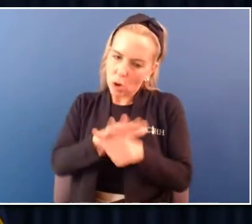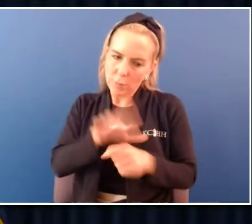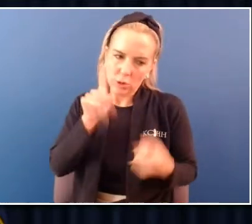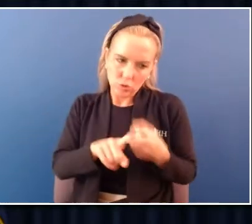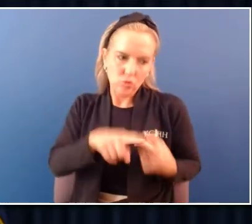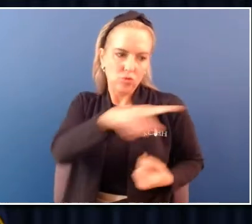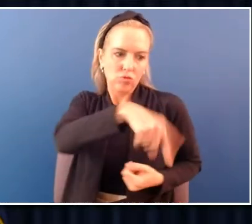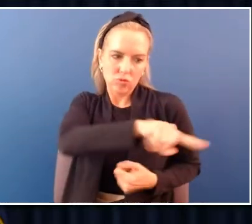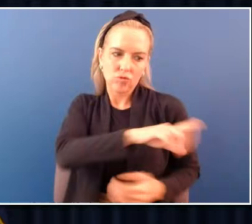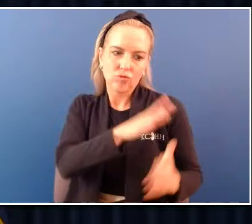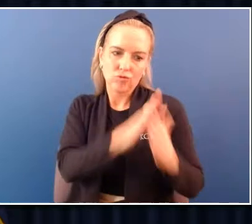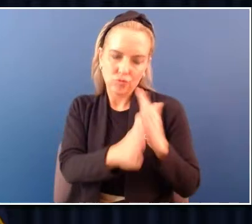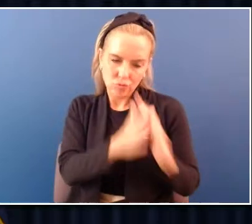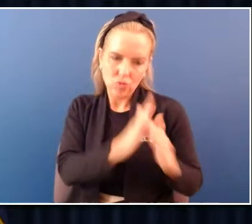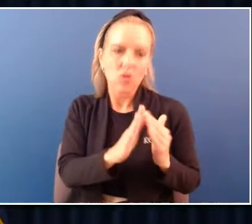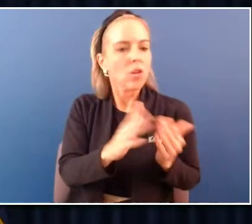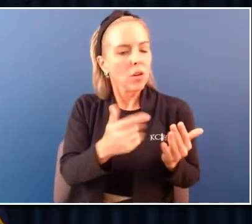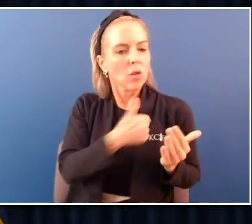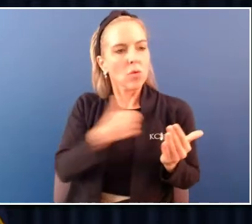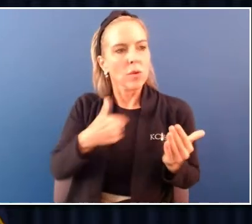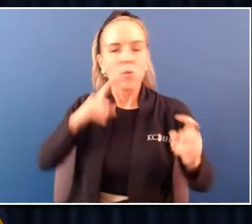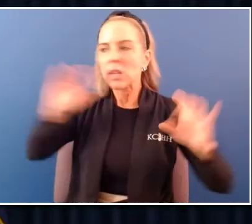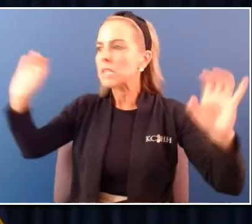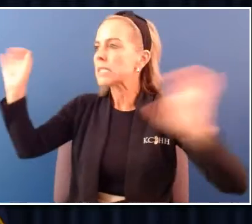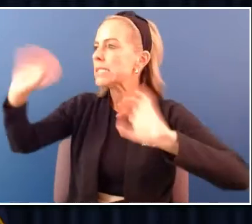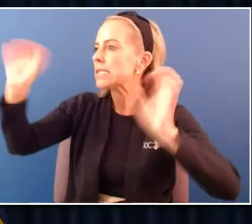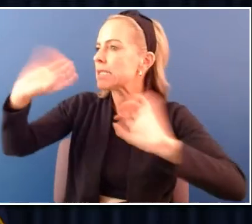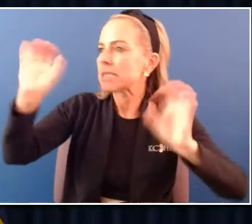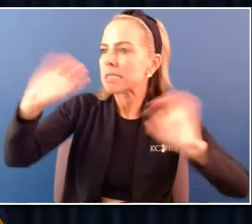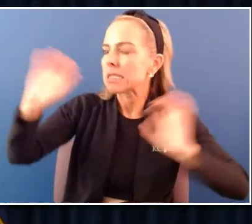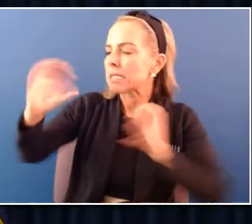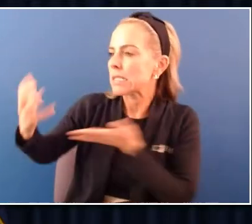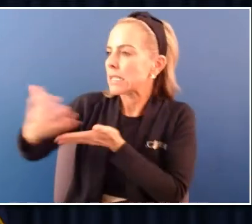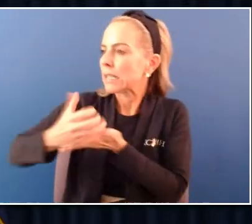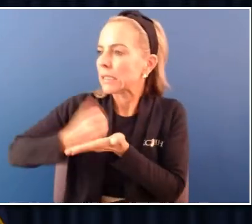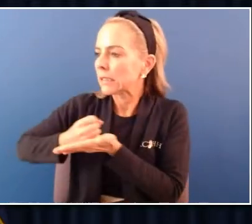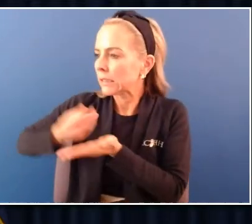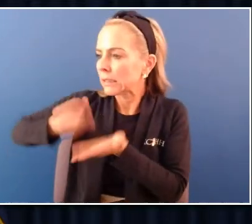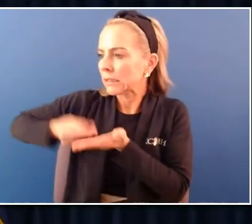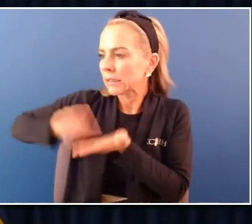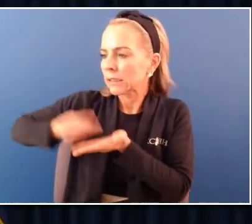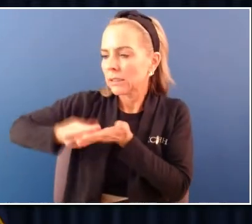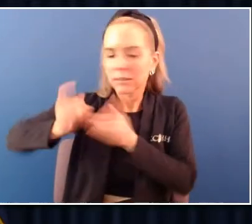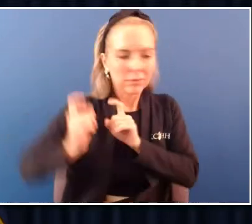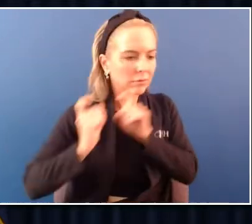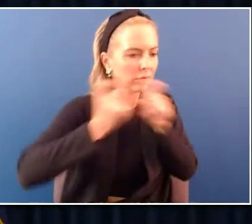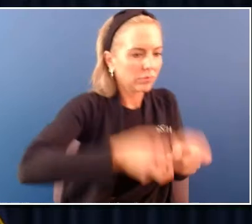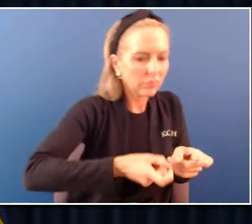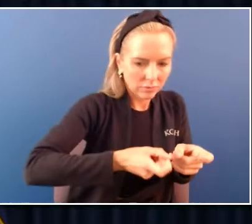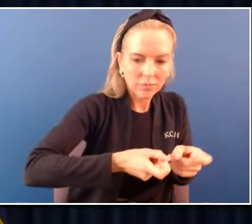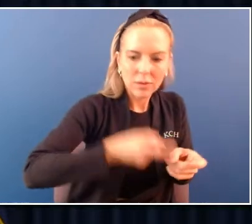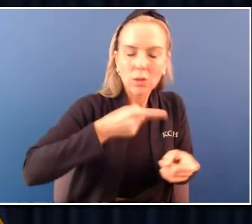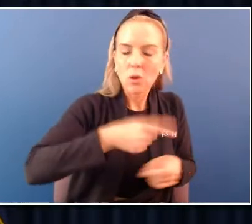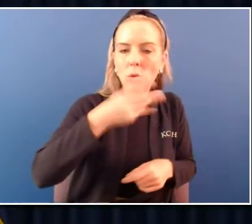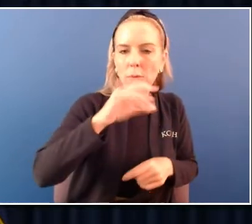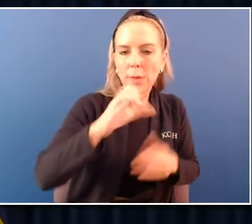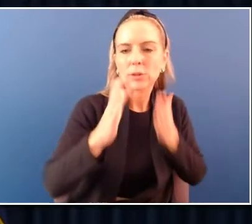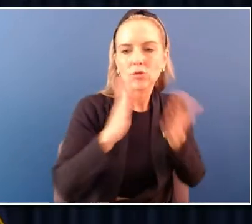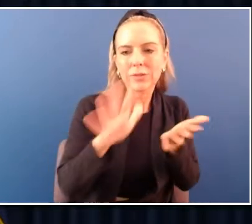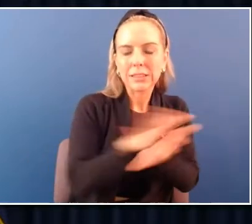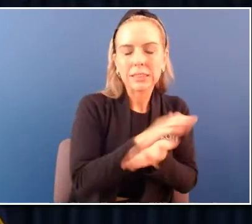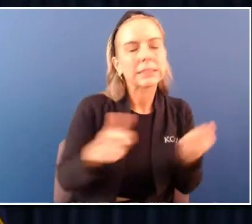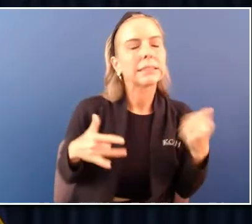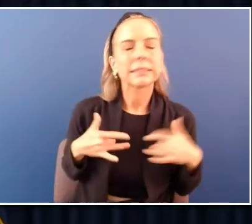that we would find ways to reinvest, especially in these public services that had been damaged. So excited today,